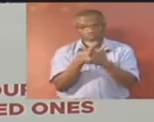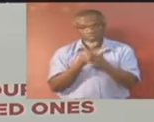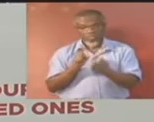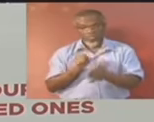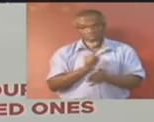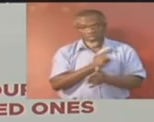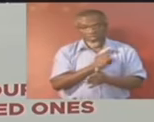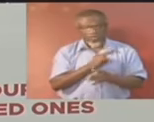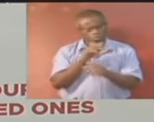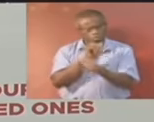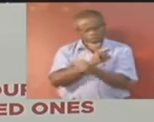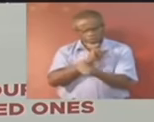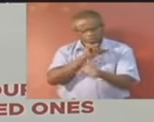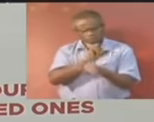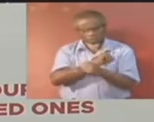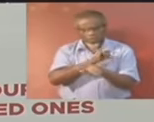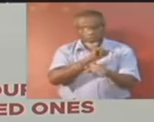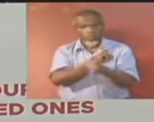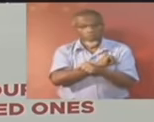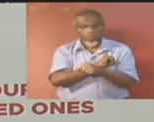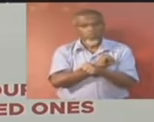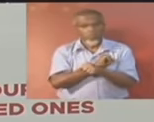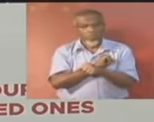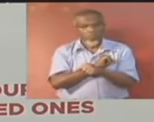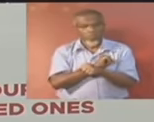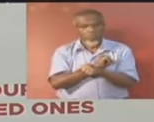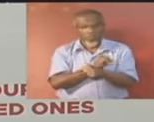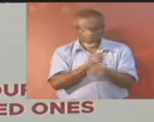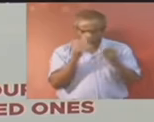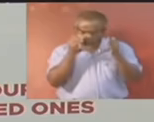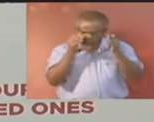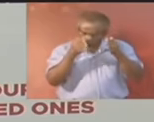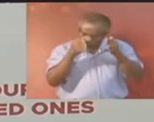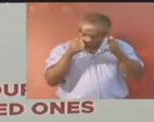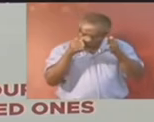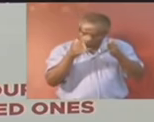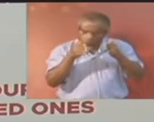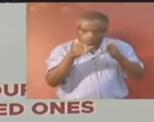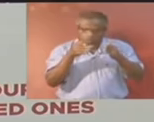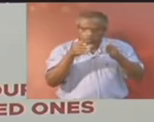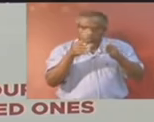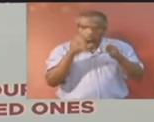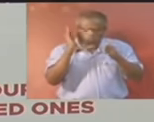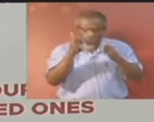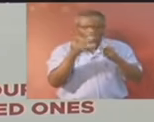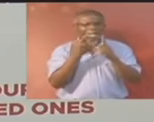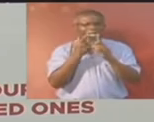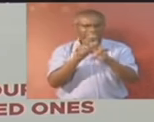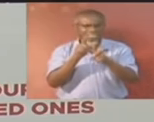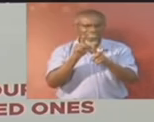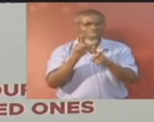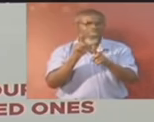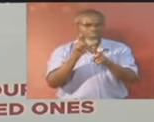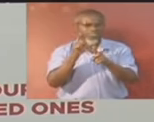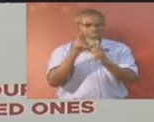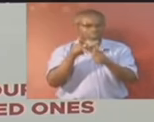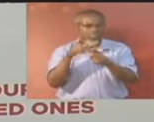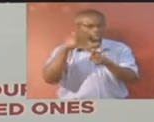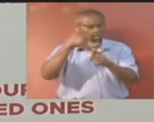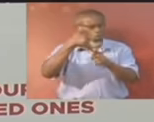working very, very hard and being very diligent in returning calls and making appointments for